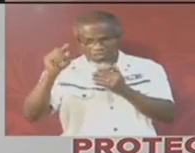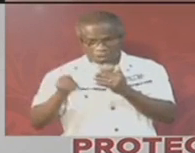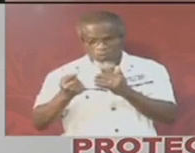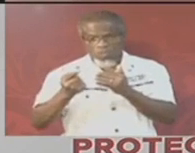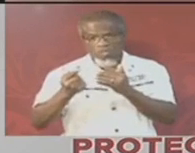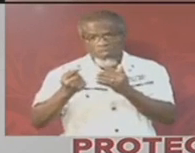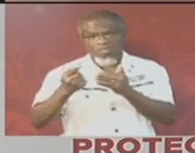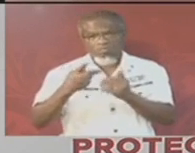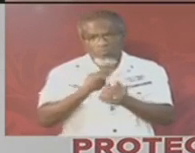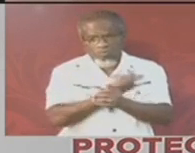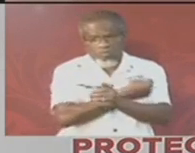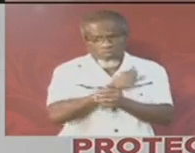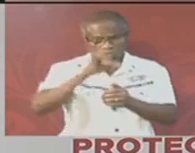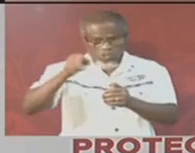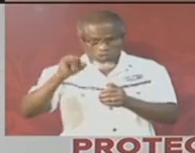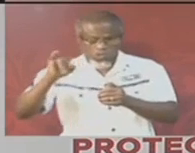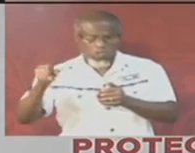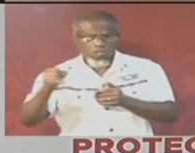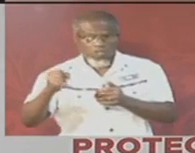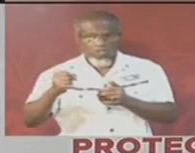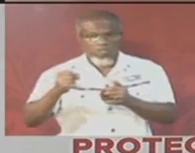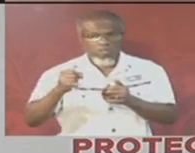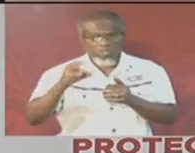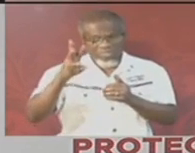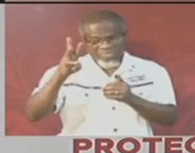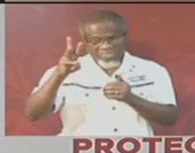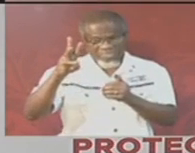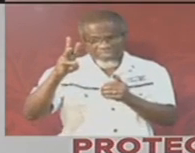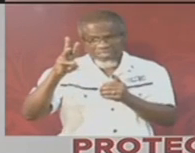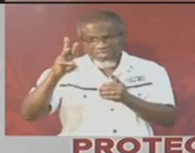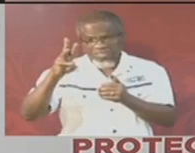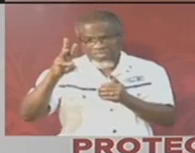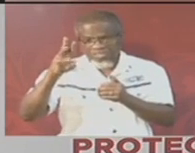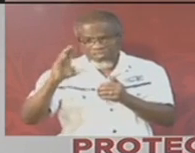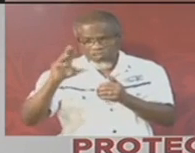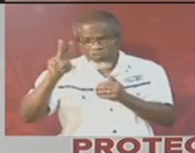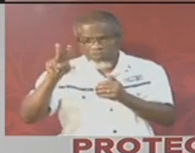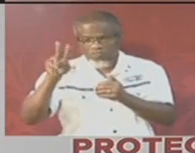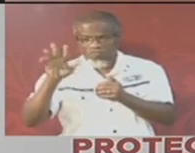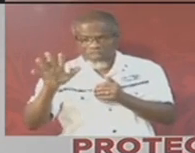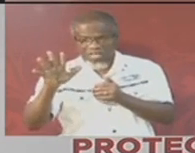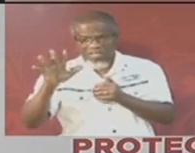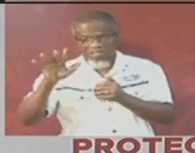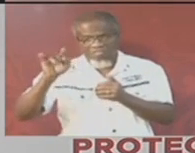Johnson 625,000 doses, which will give you in total